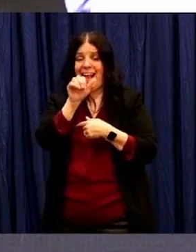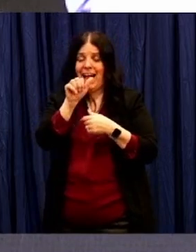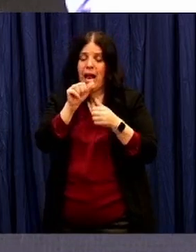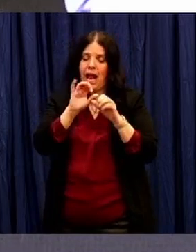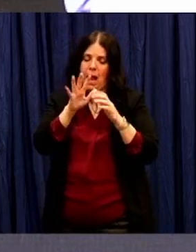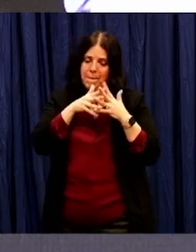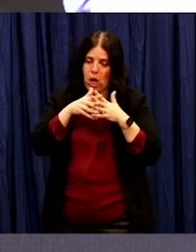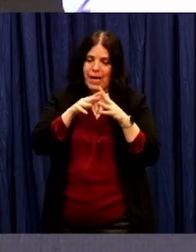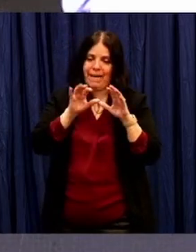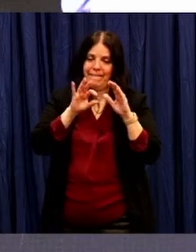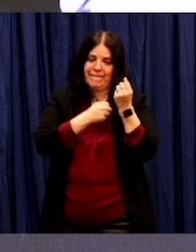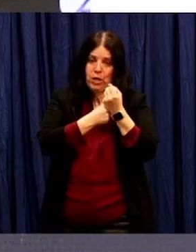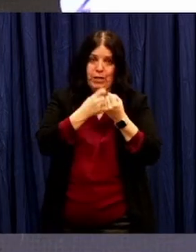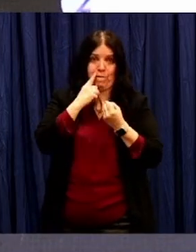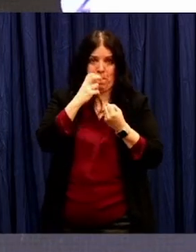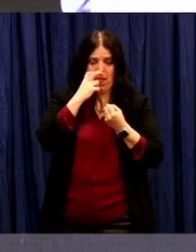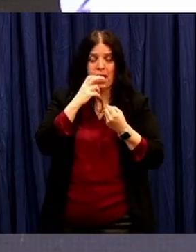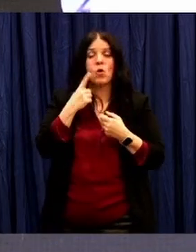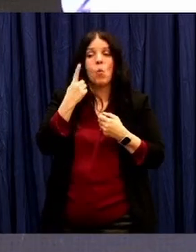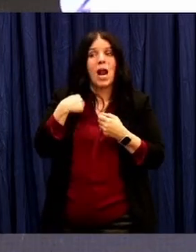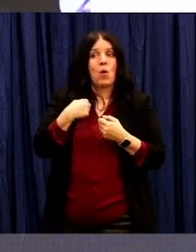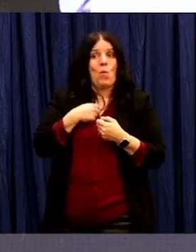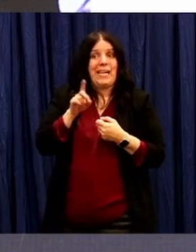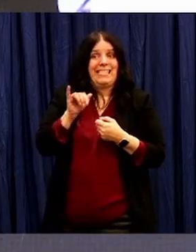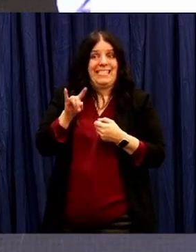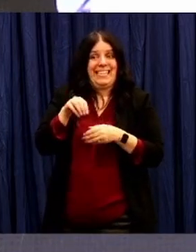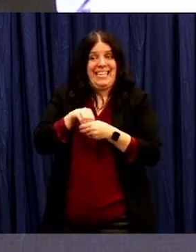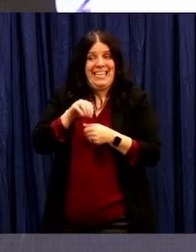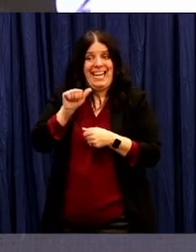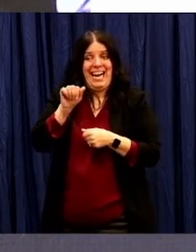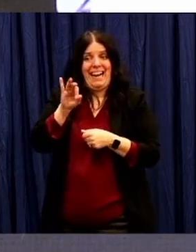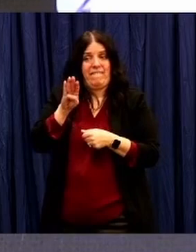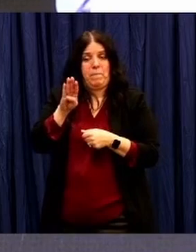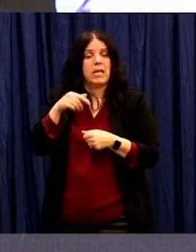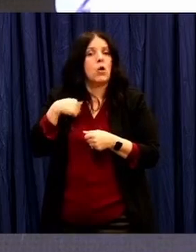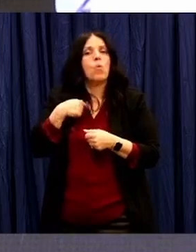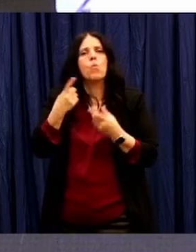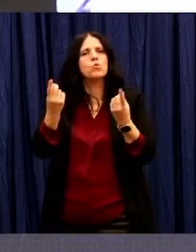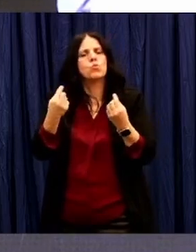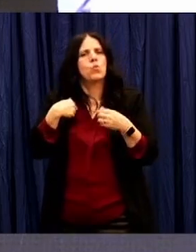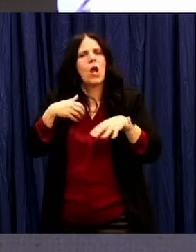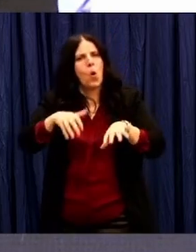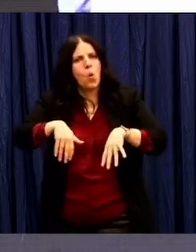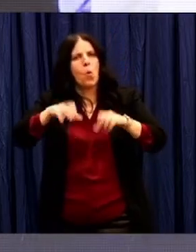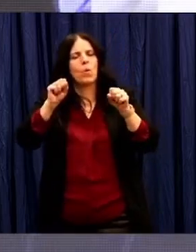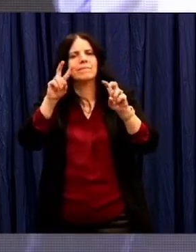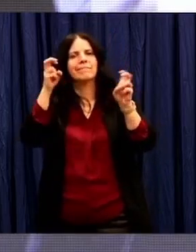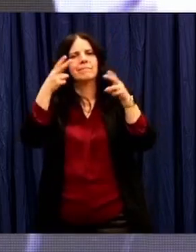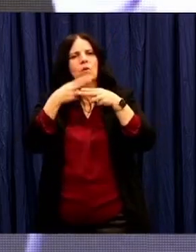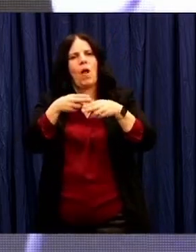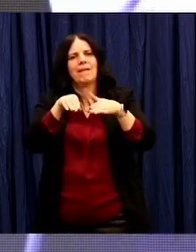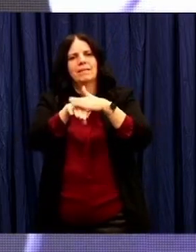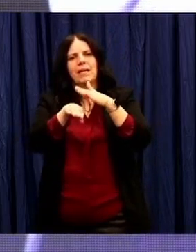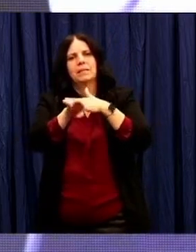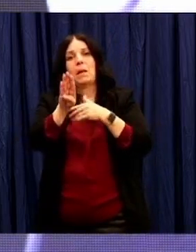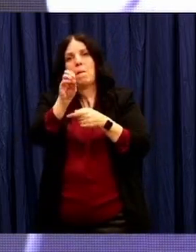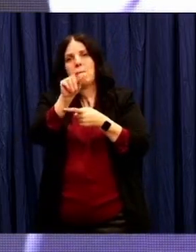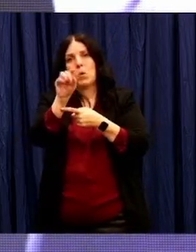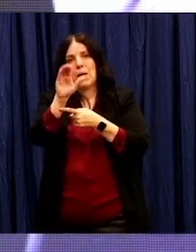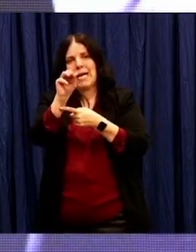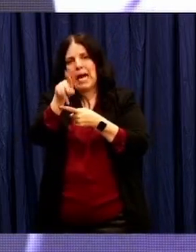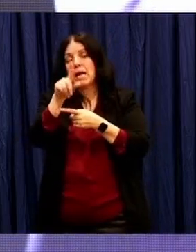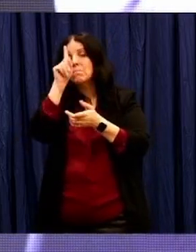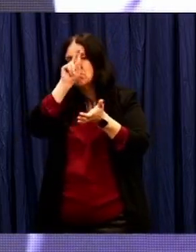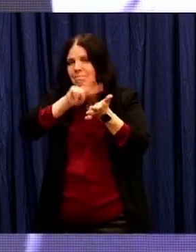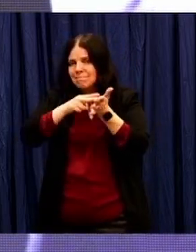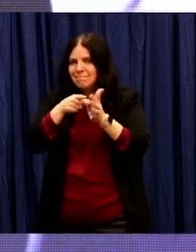try and fill that gap is to run accessibility boot camps that are intended for general web